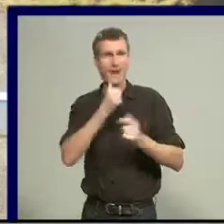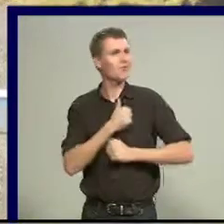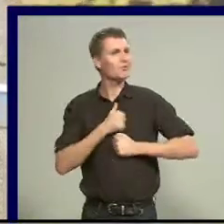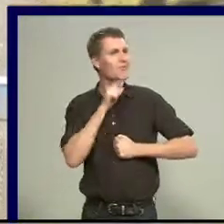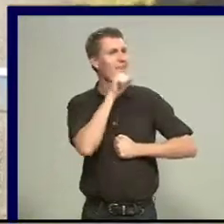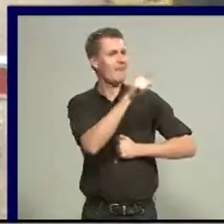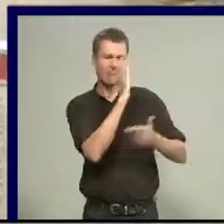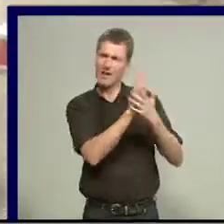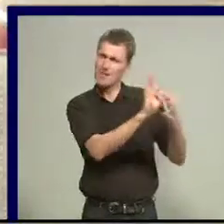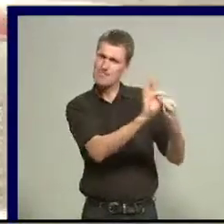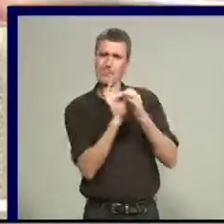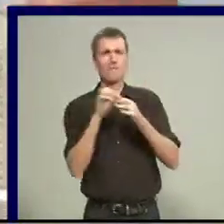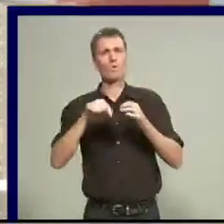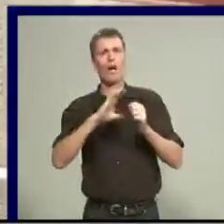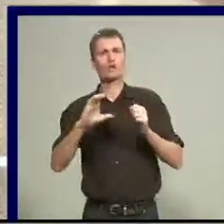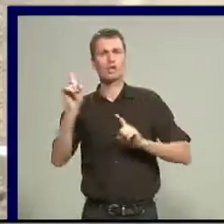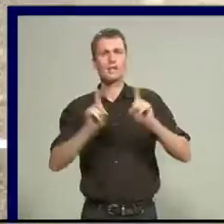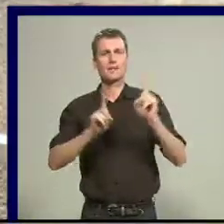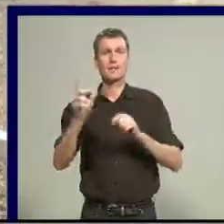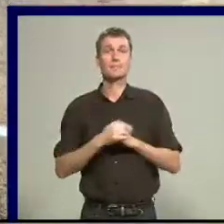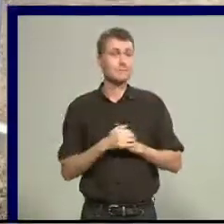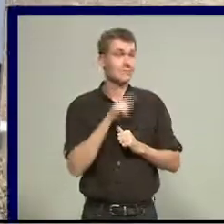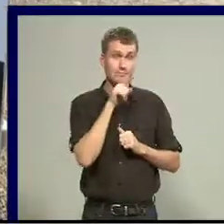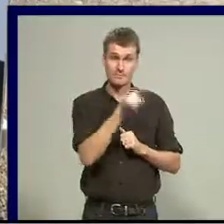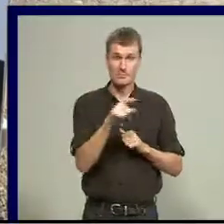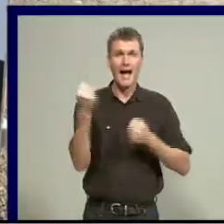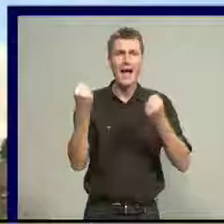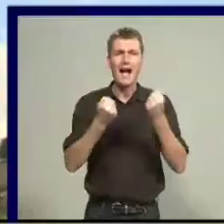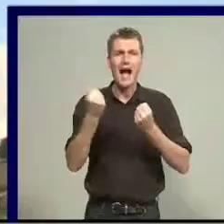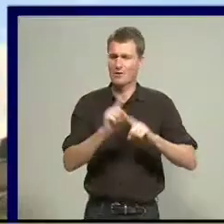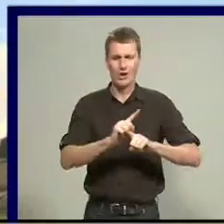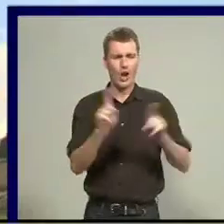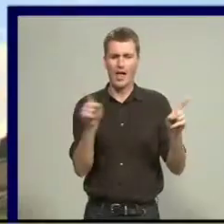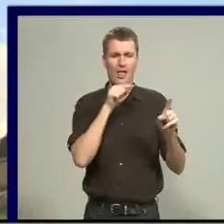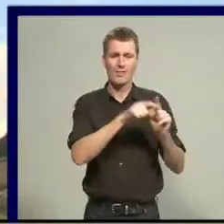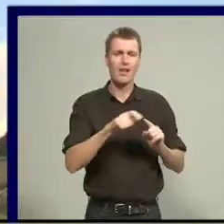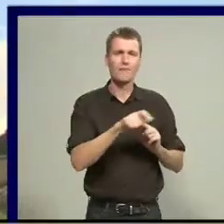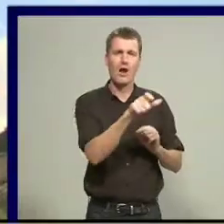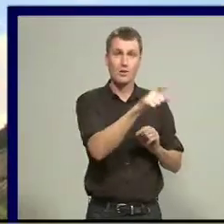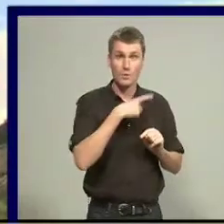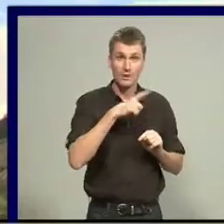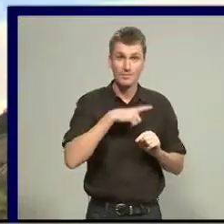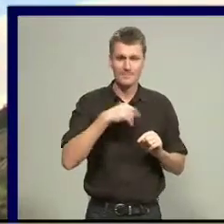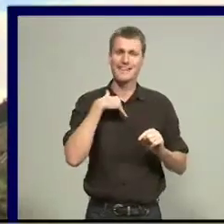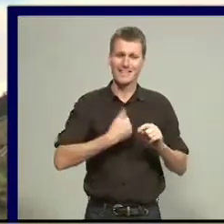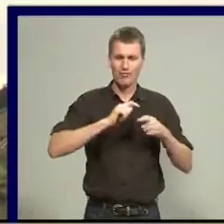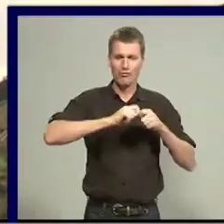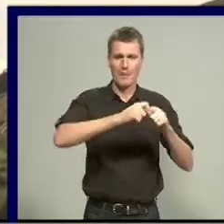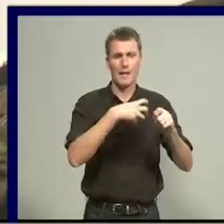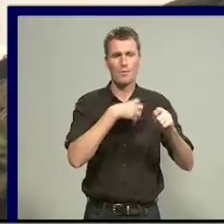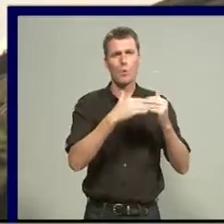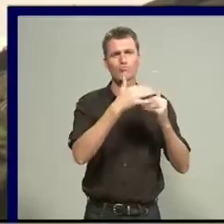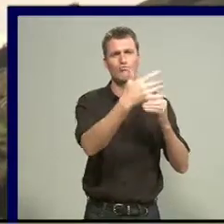defines the city. The road will not be open to cars in the near future due to severe roading repairs that need to be